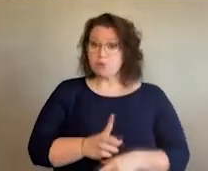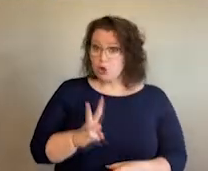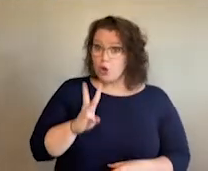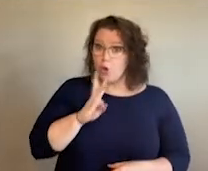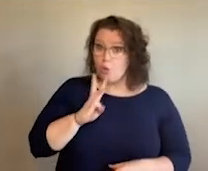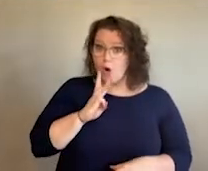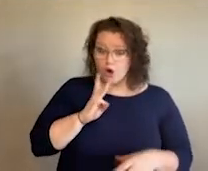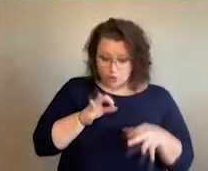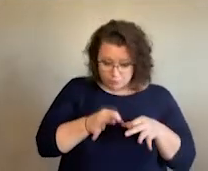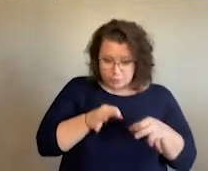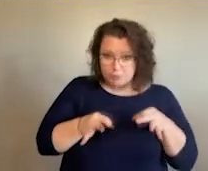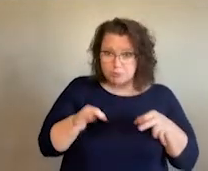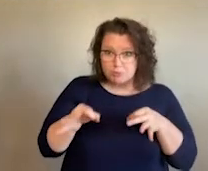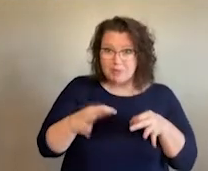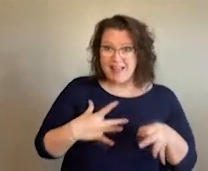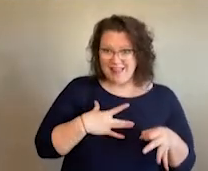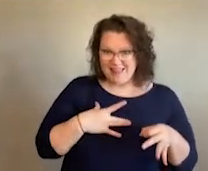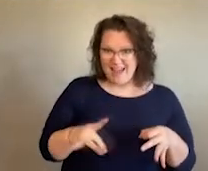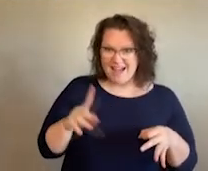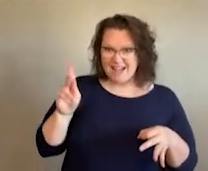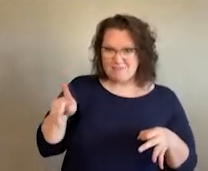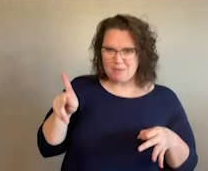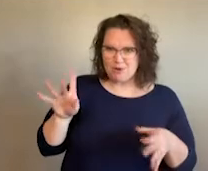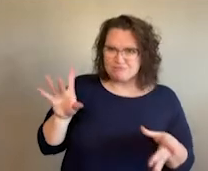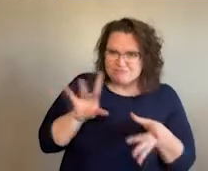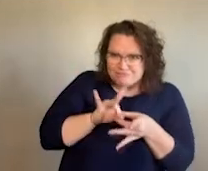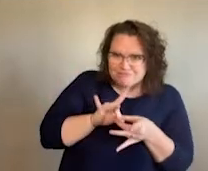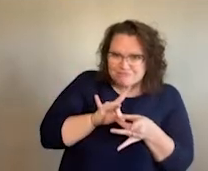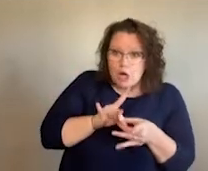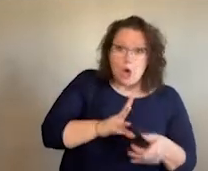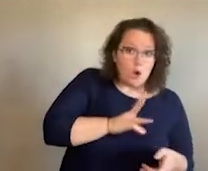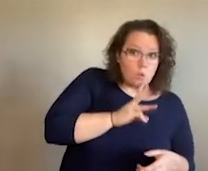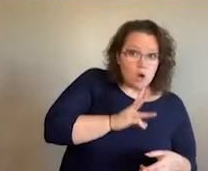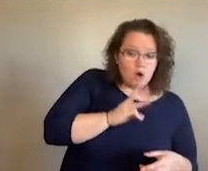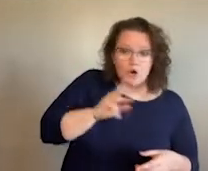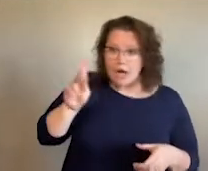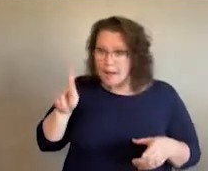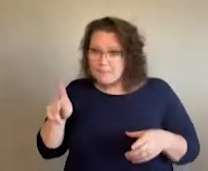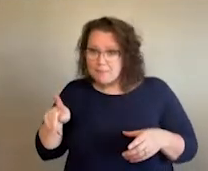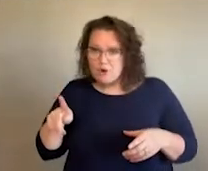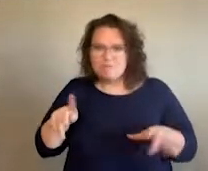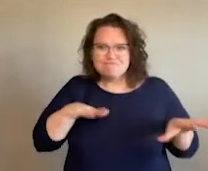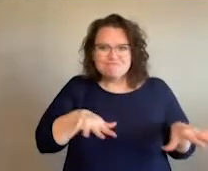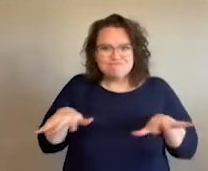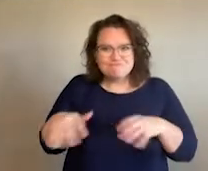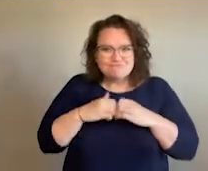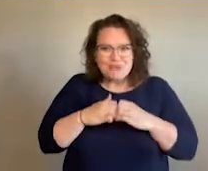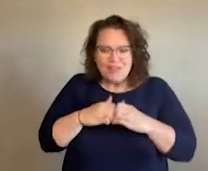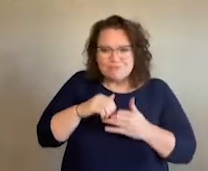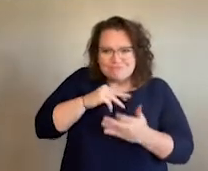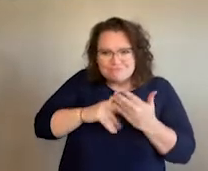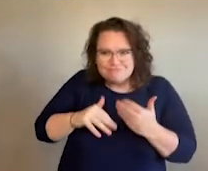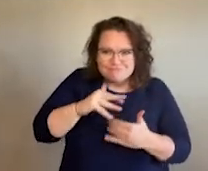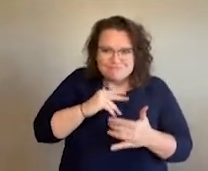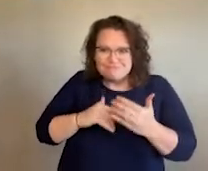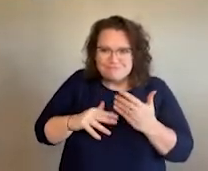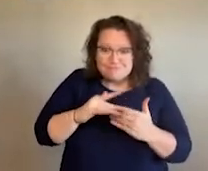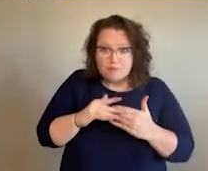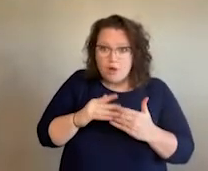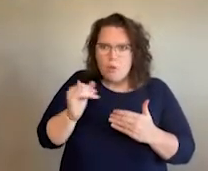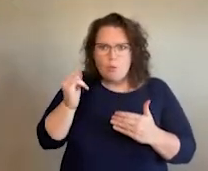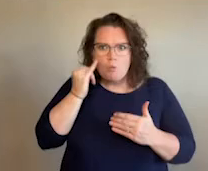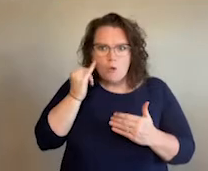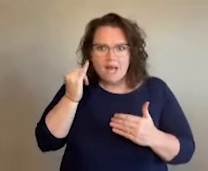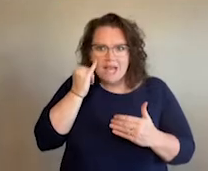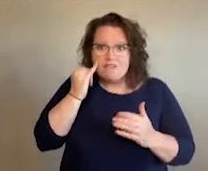droplets like the pepper. They're sticking to the pepper, so the water and the pepper are hanging out together. But what might happen if